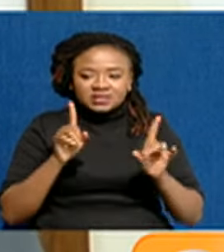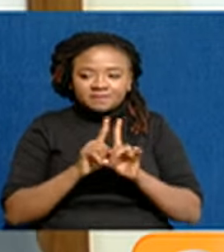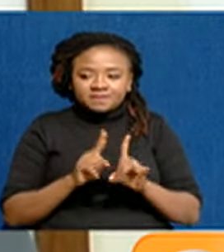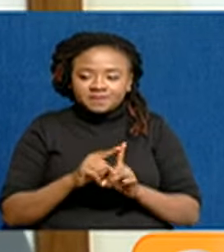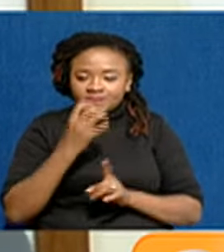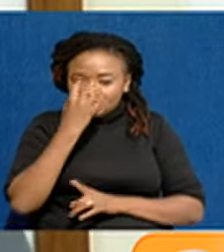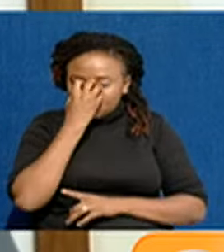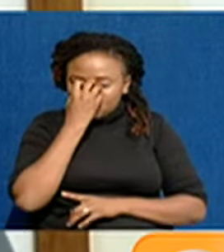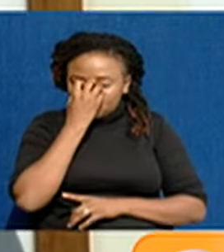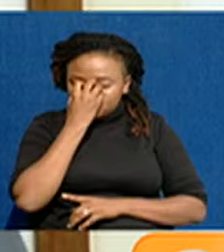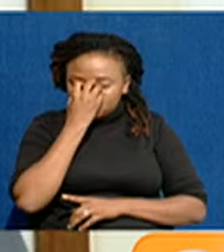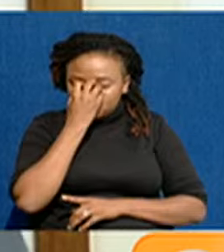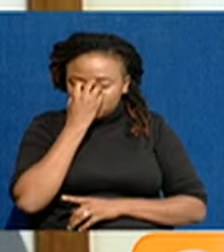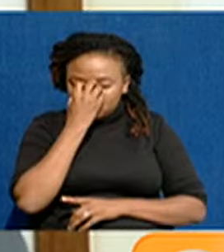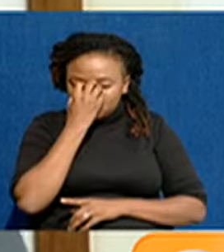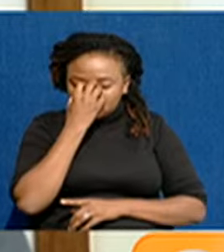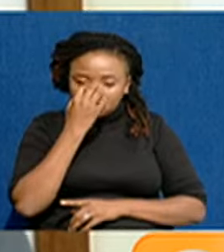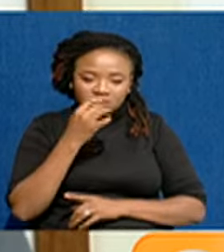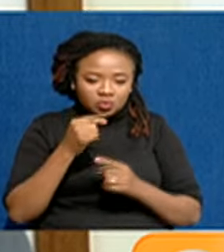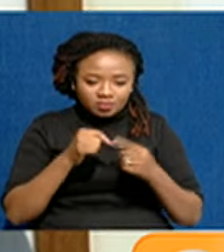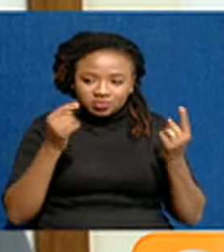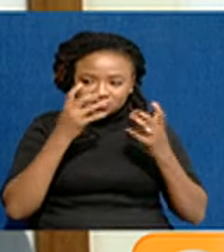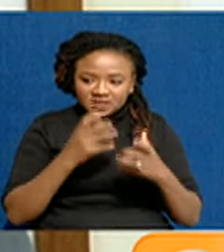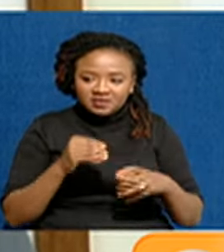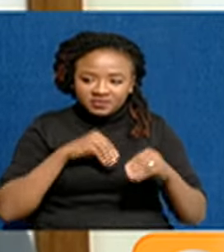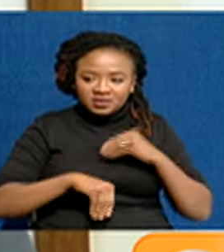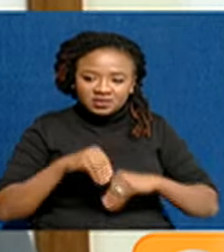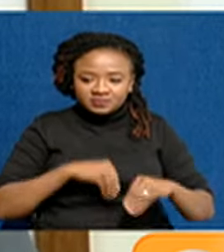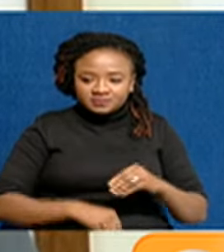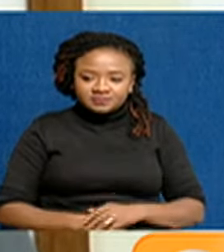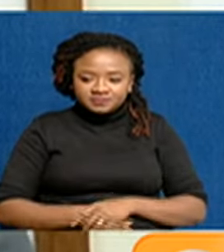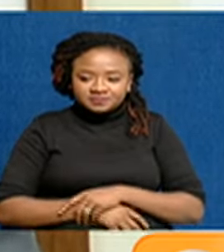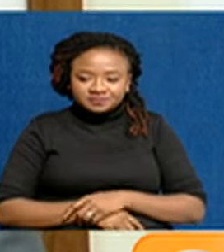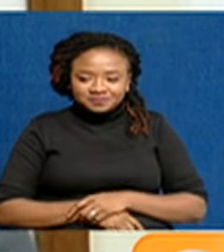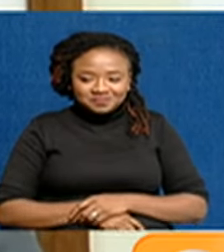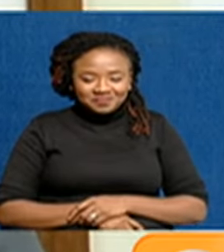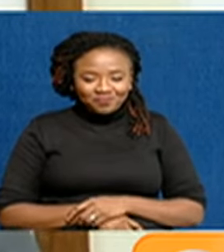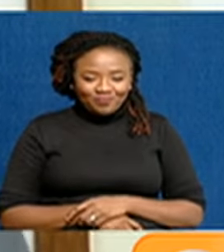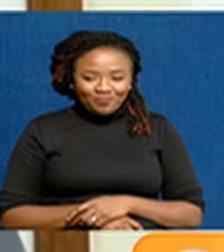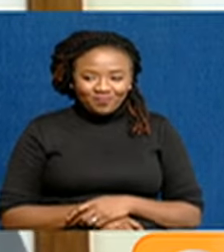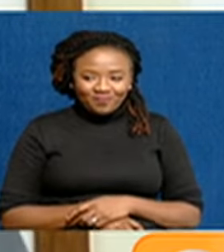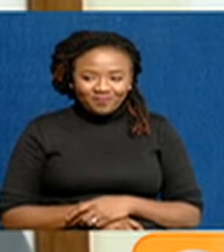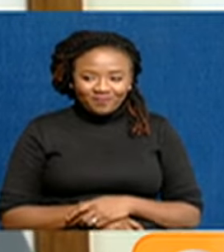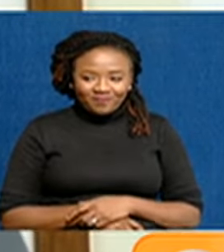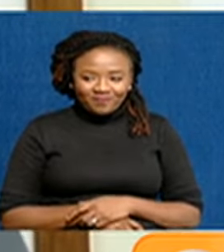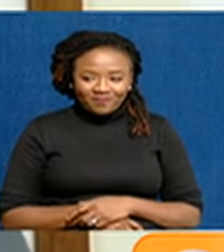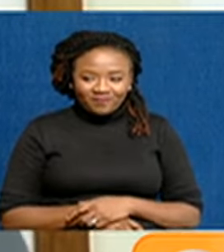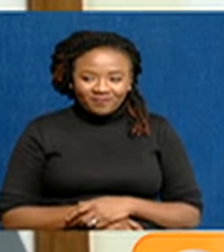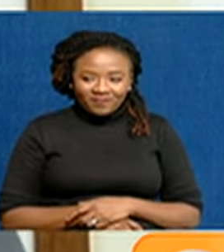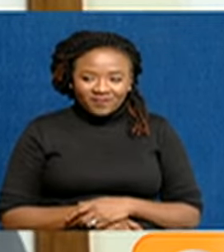is very much on record about corruption. And I don't want to re-emphasize the issue of Mambo Nimatatu. So that is very clear. But